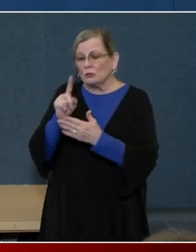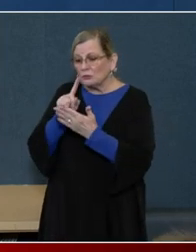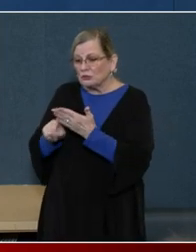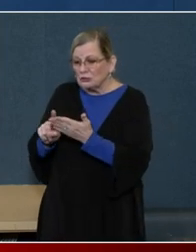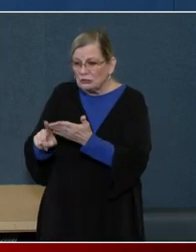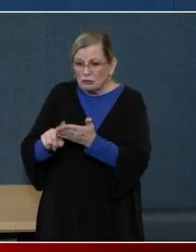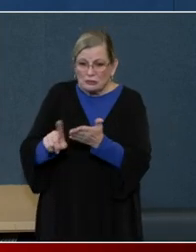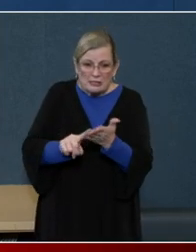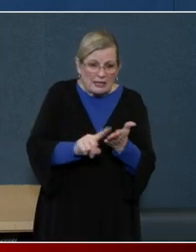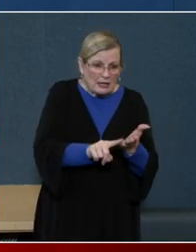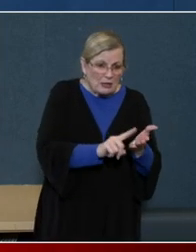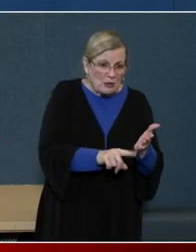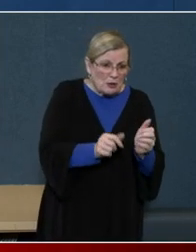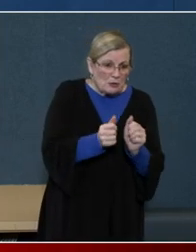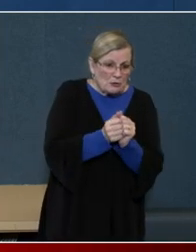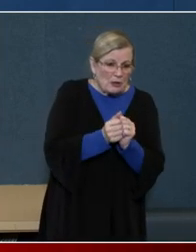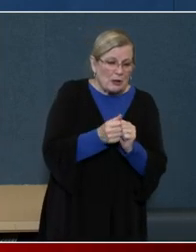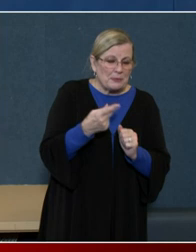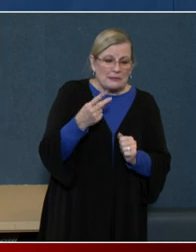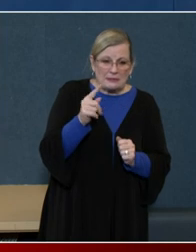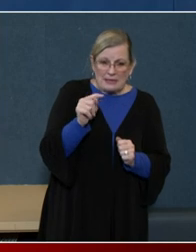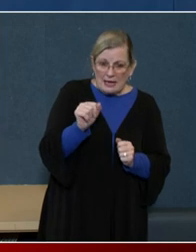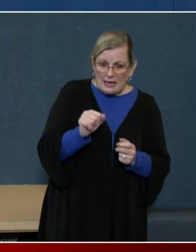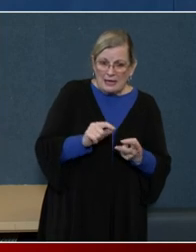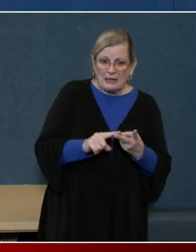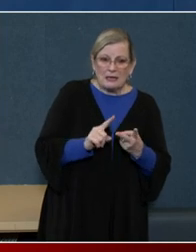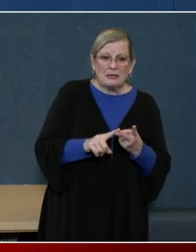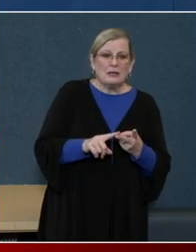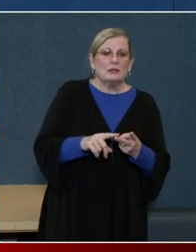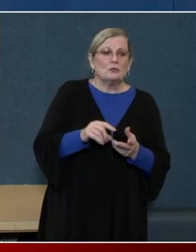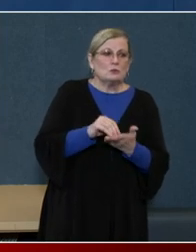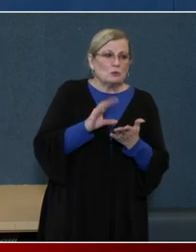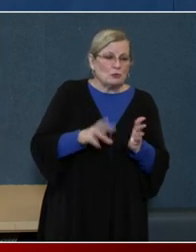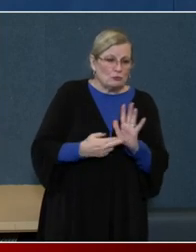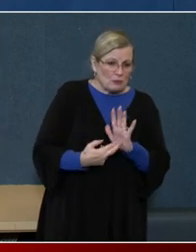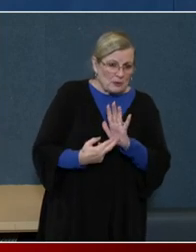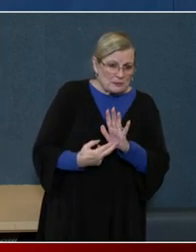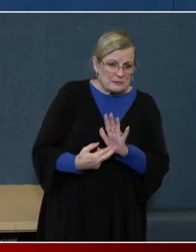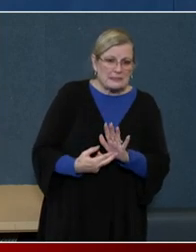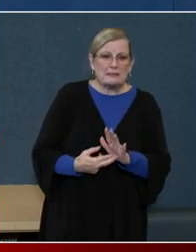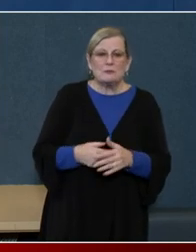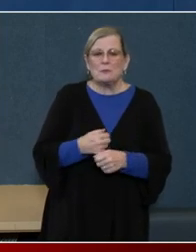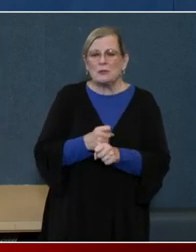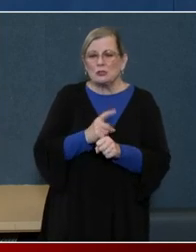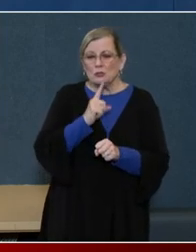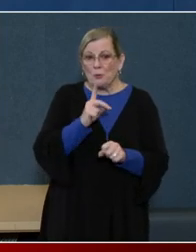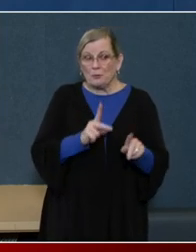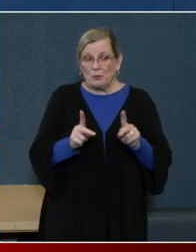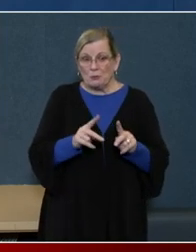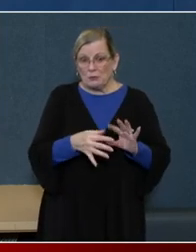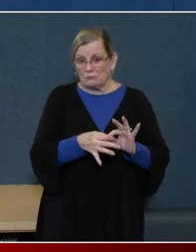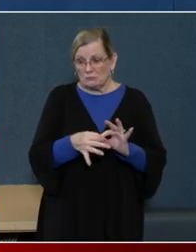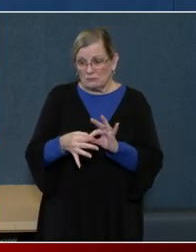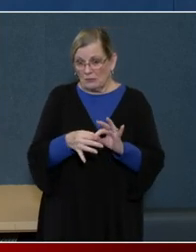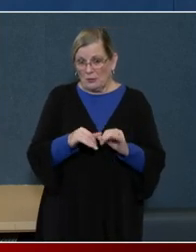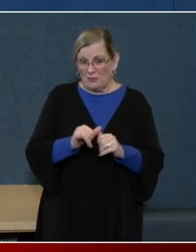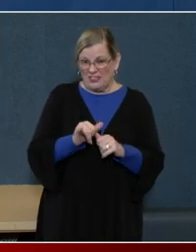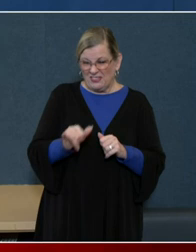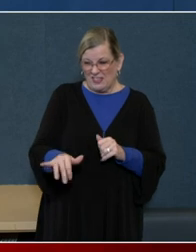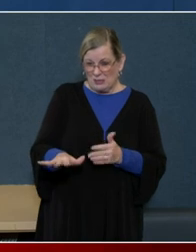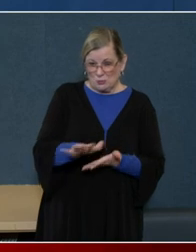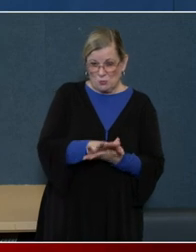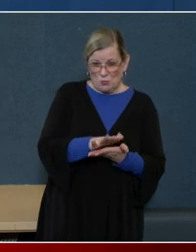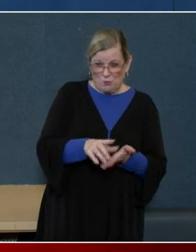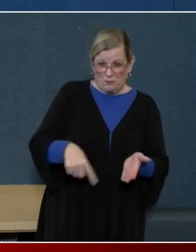PTA, and union representatives to ensure that others that are associated with our school campuses have the ability to